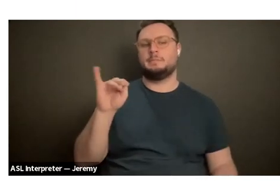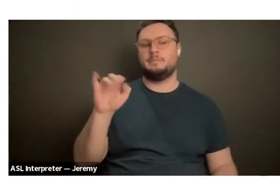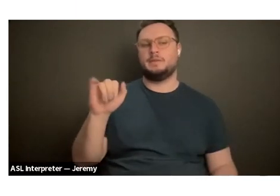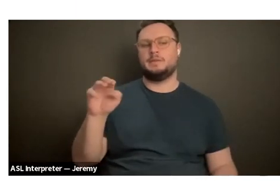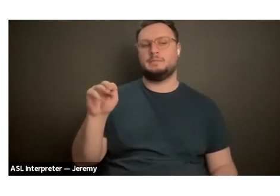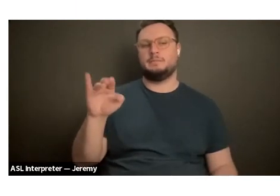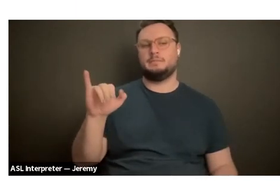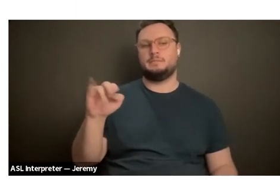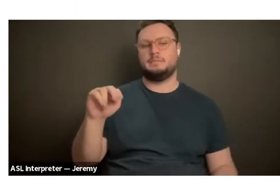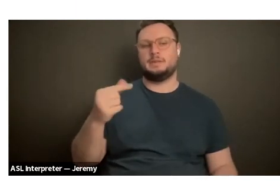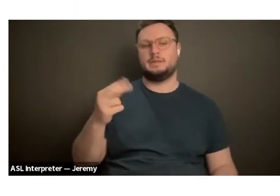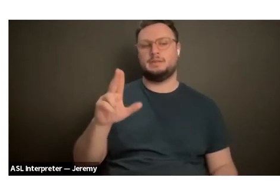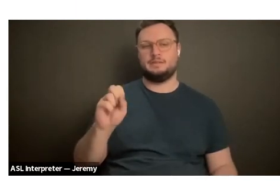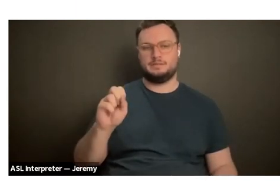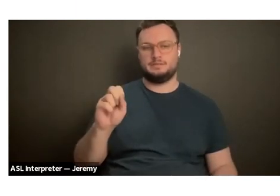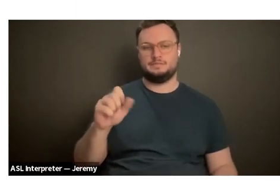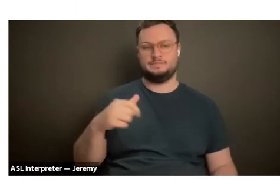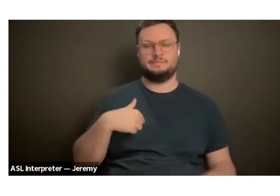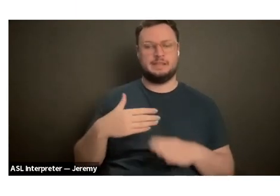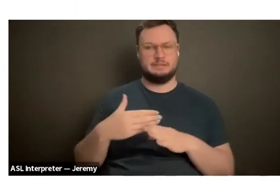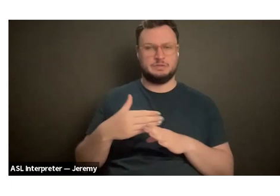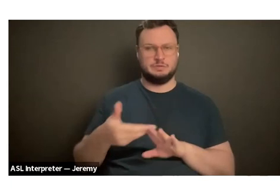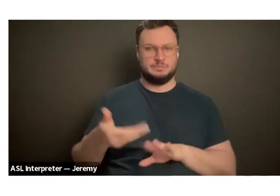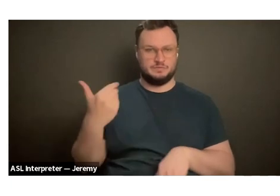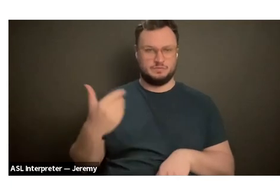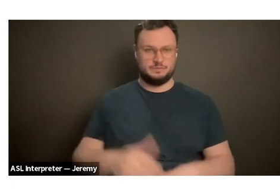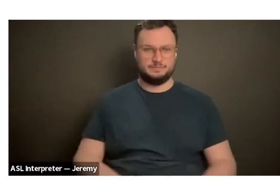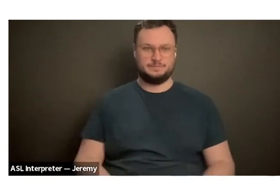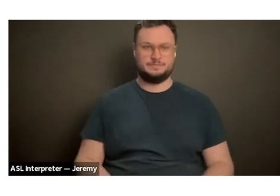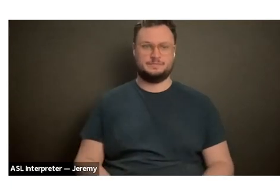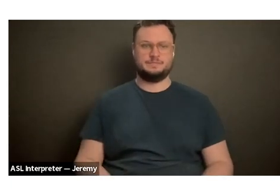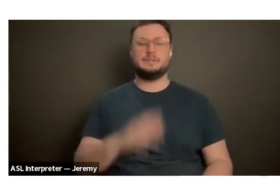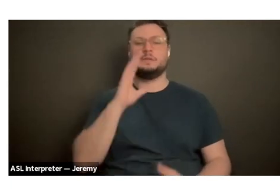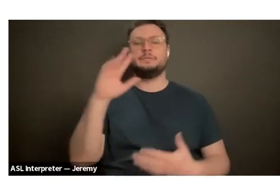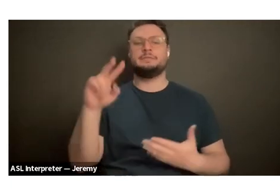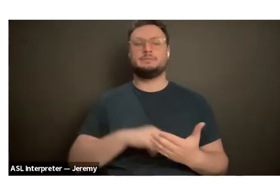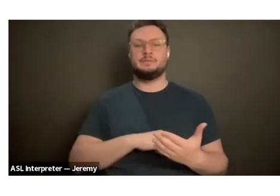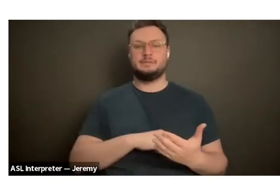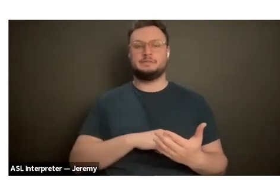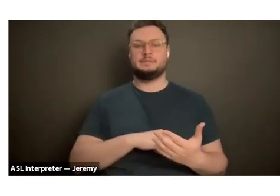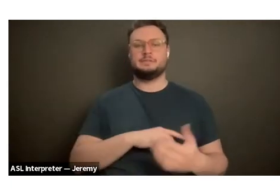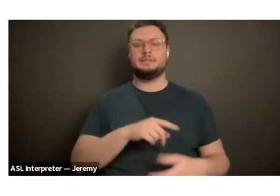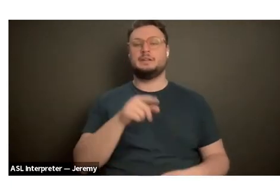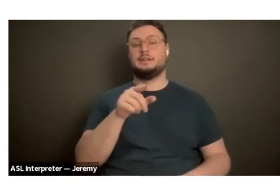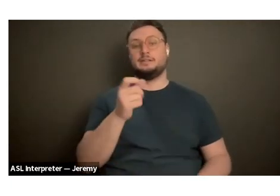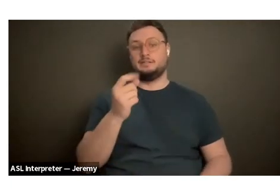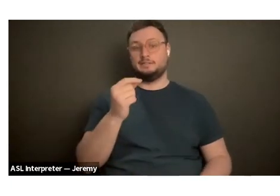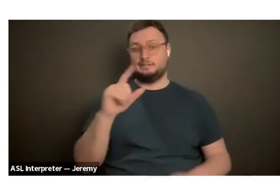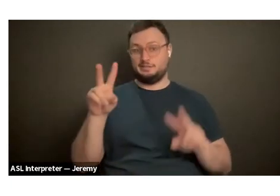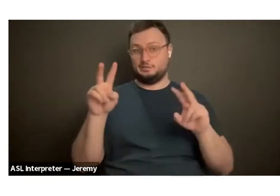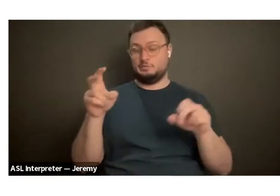in my slow journal piece. So I'm just going to read the whole quote. It's over 3 slides, so just please bear with